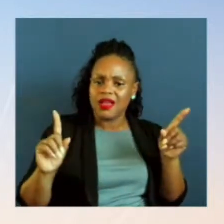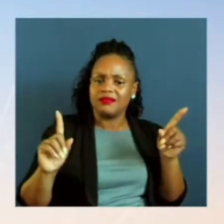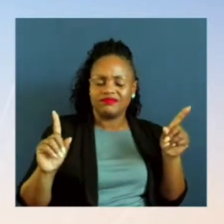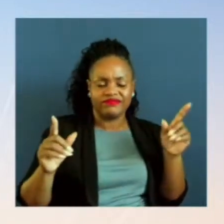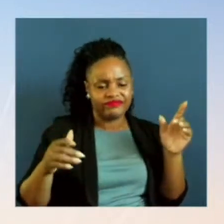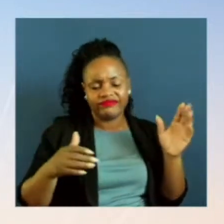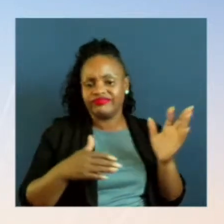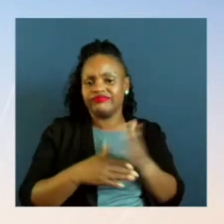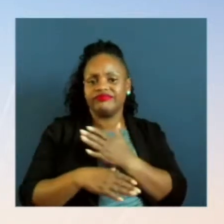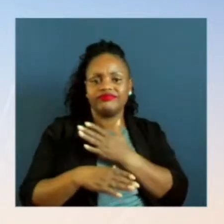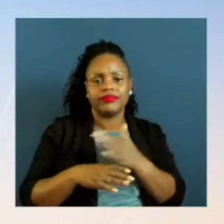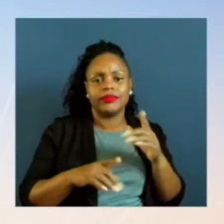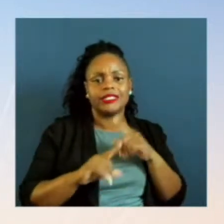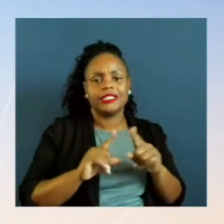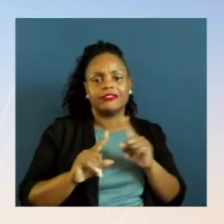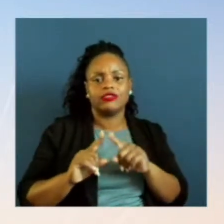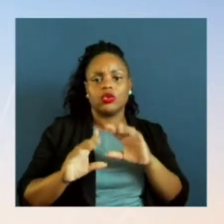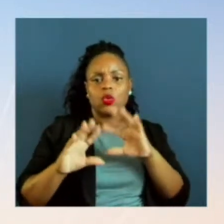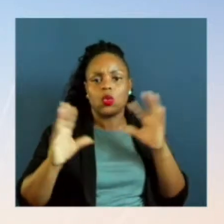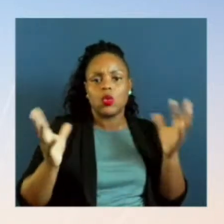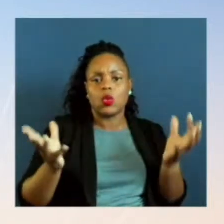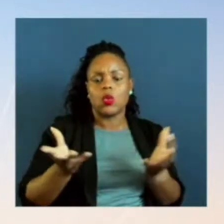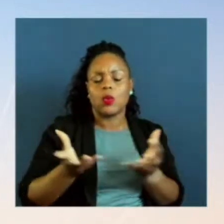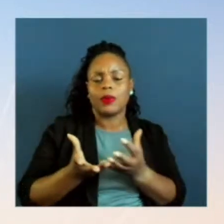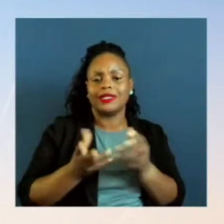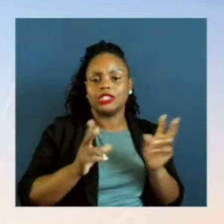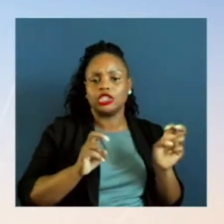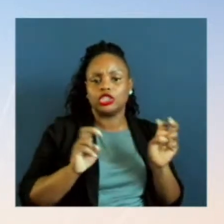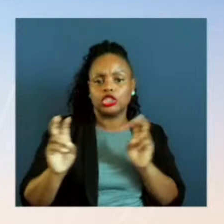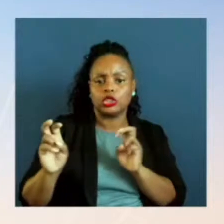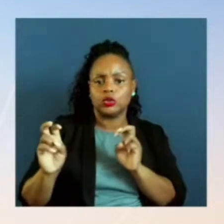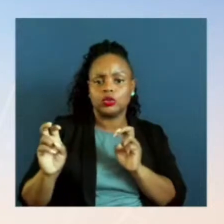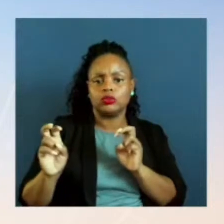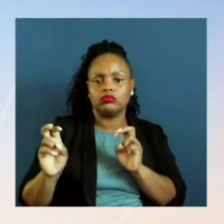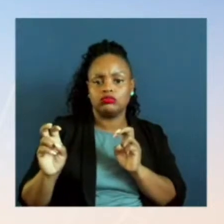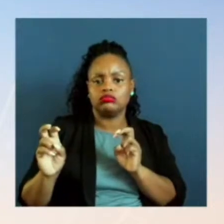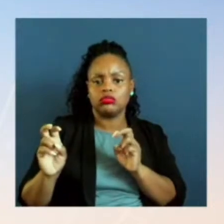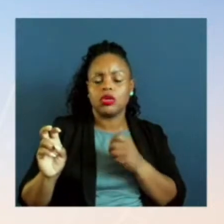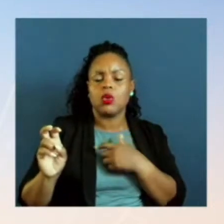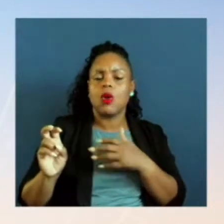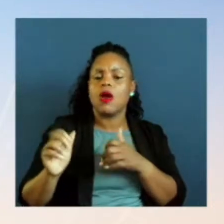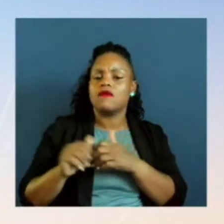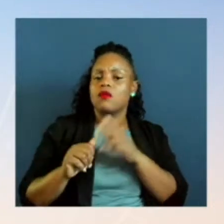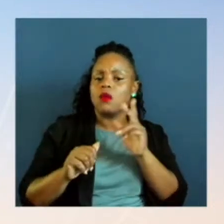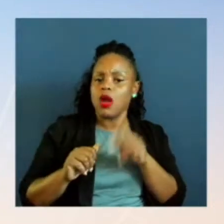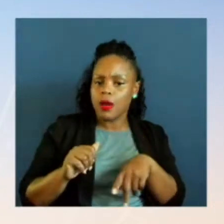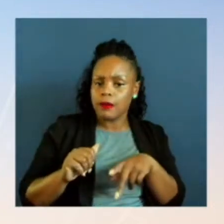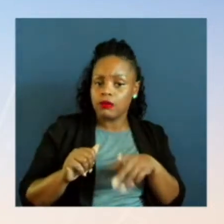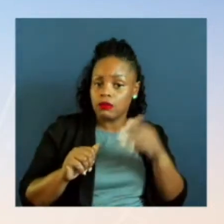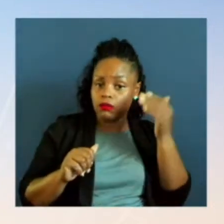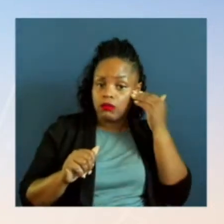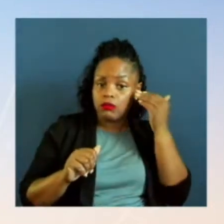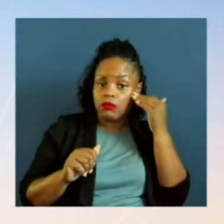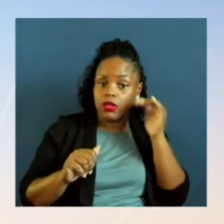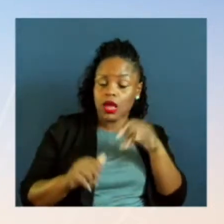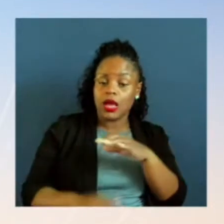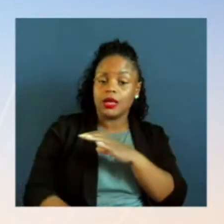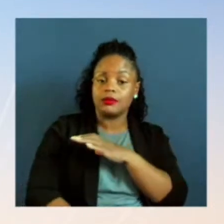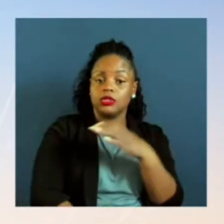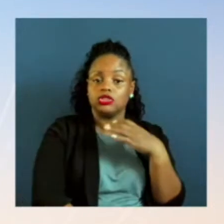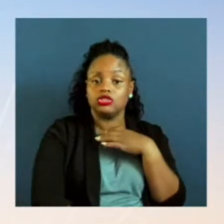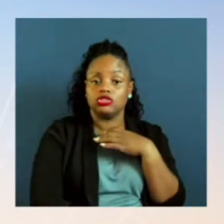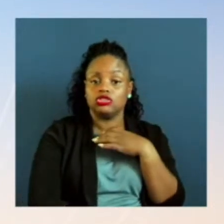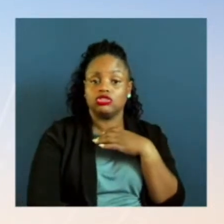issues. Go ahead. Thanks, John. I wanted to follow up on Jeff's question. We know that commission is not tasked with providing specific recommendations